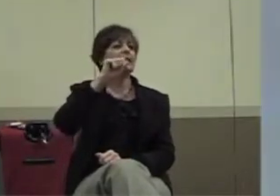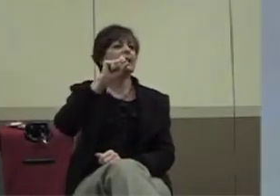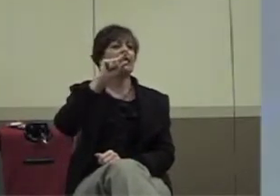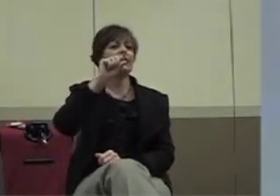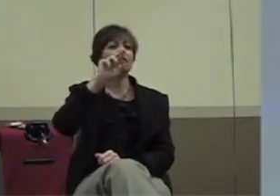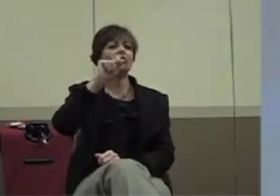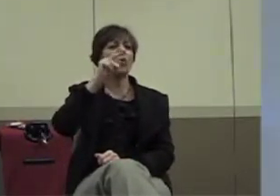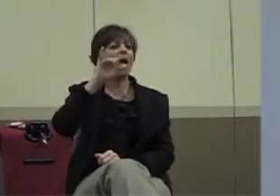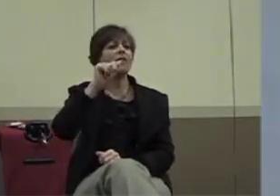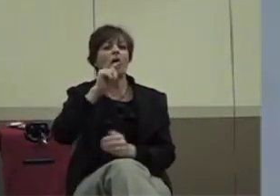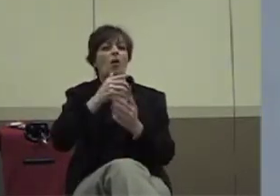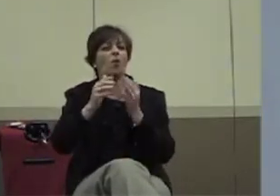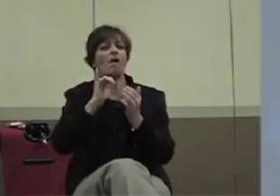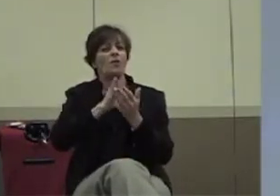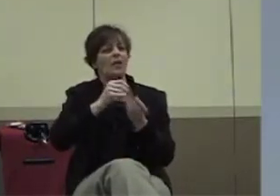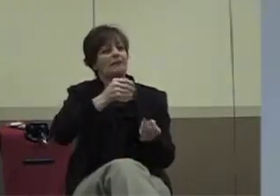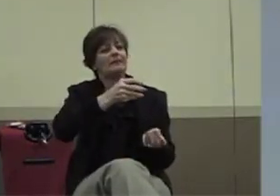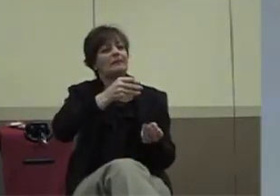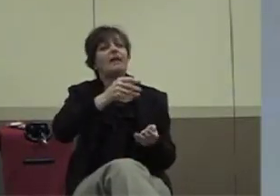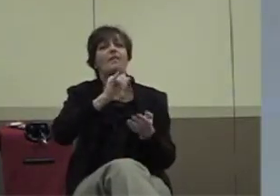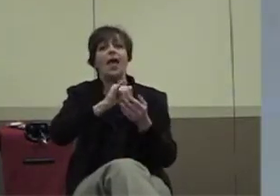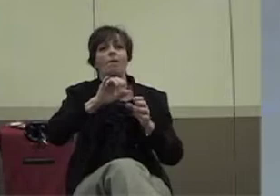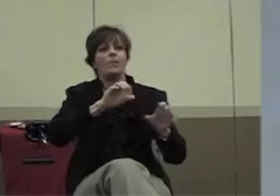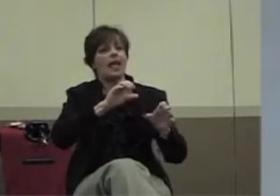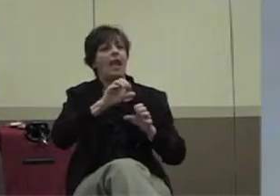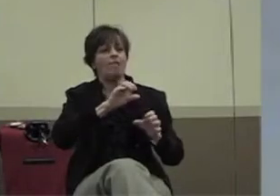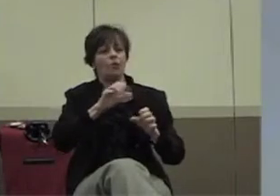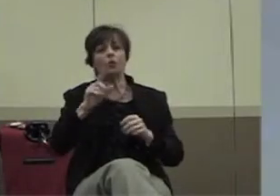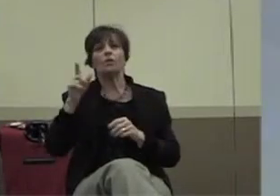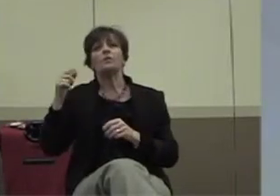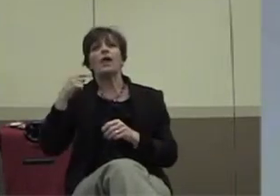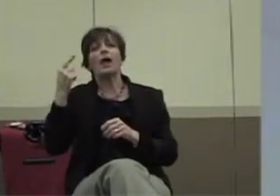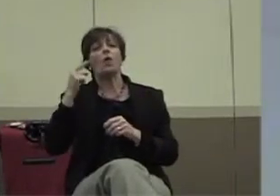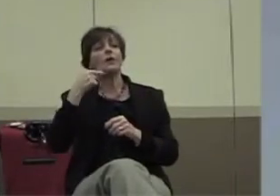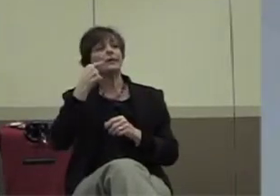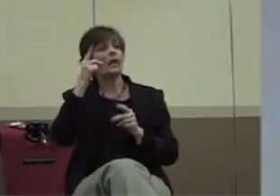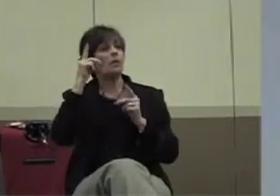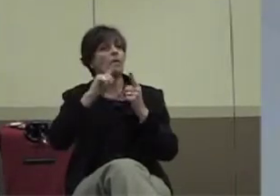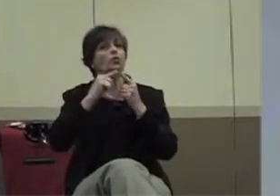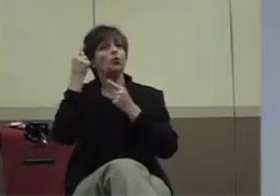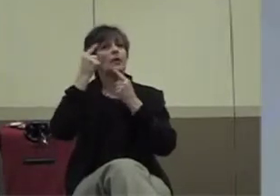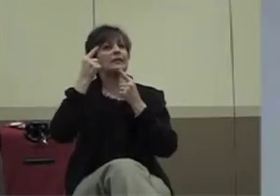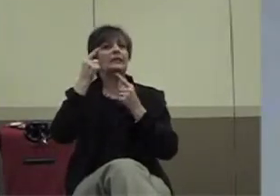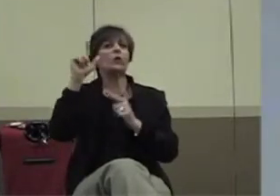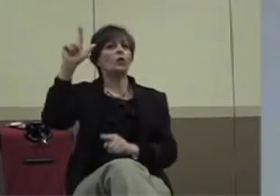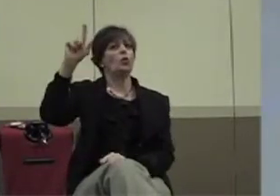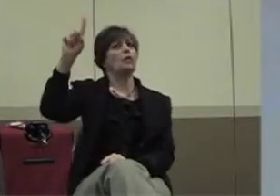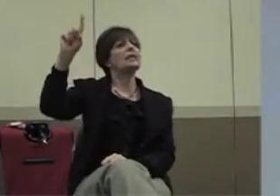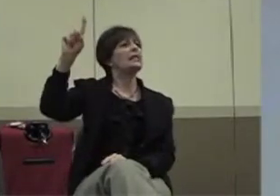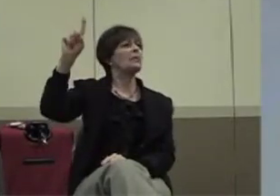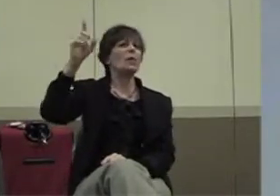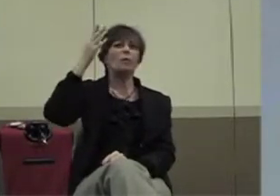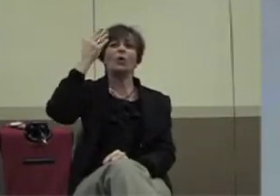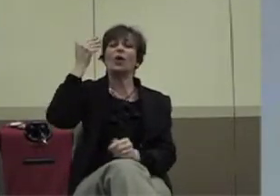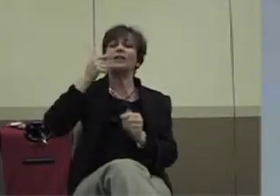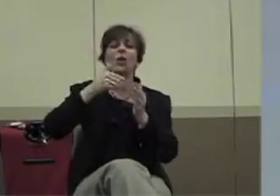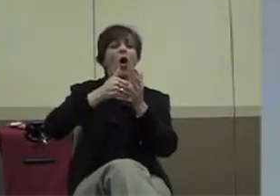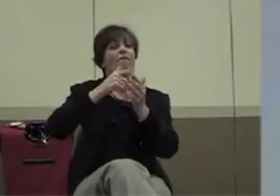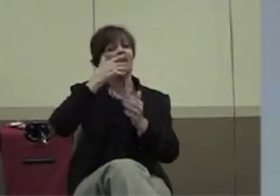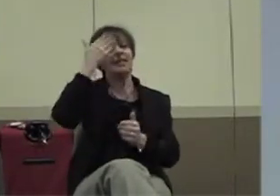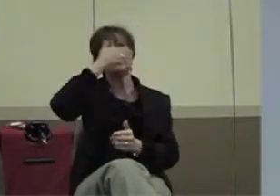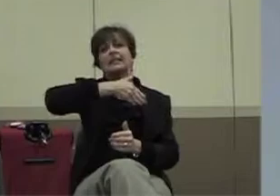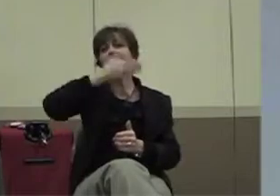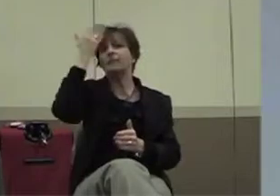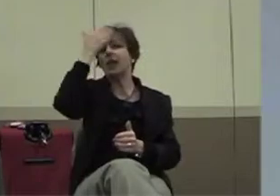behavior. I always tell people to consider a learning disability because so often it gets missed. And there's